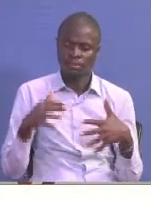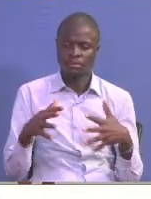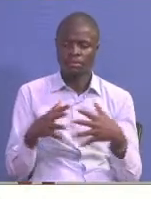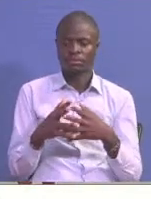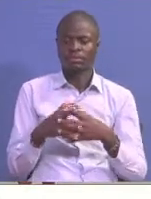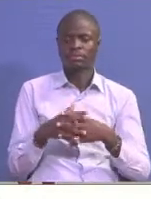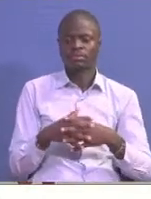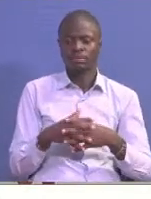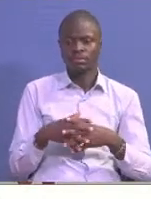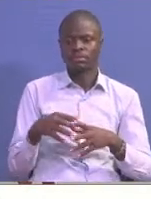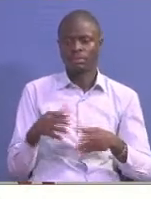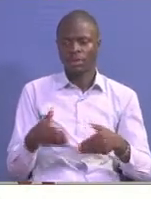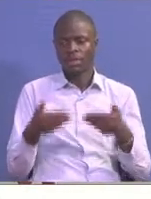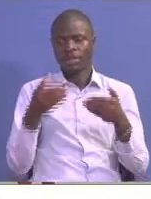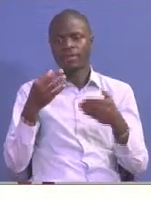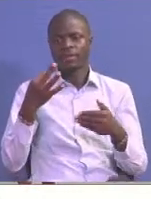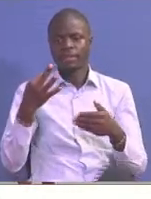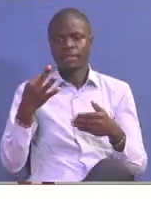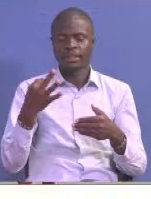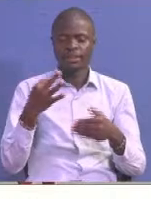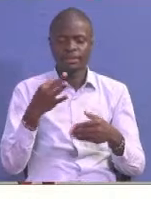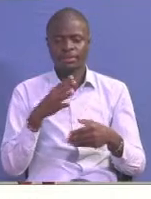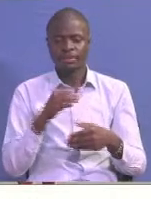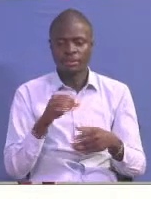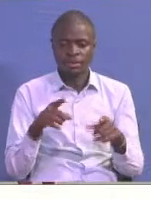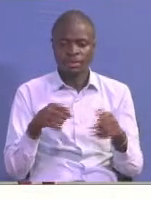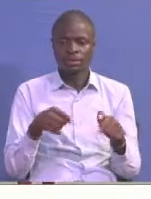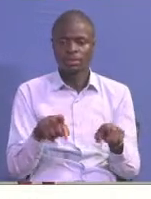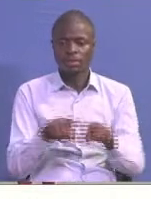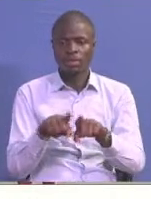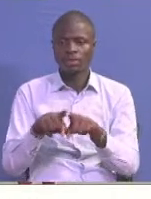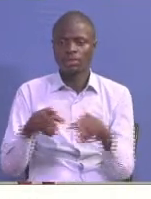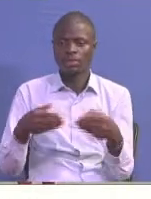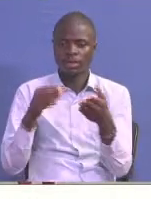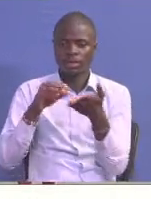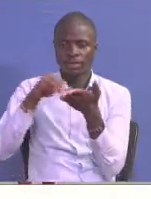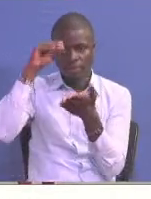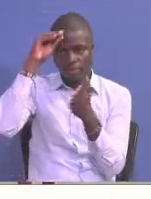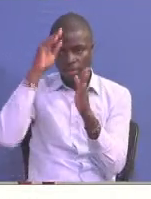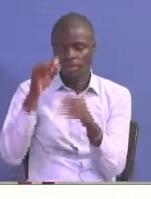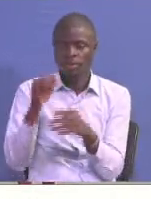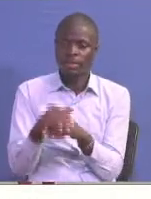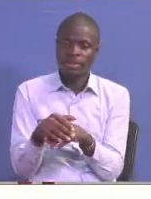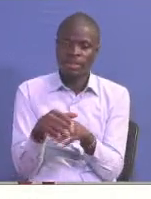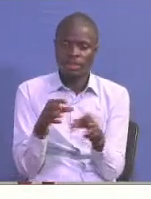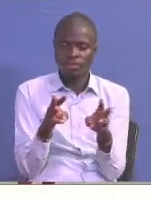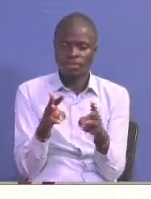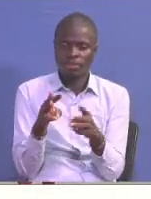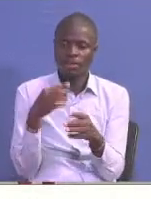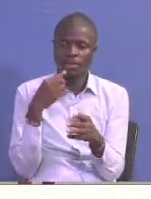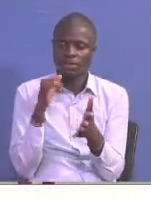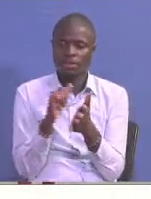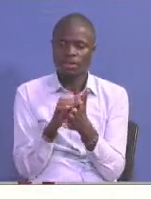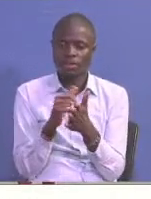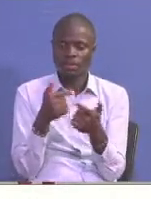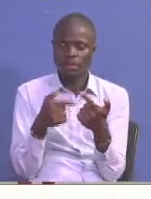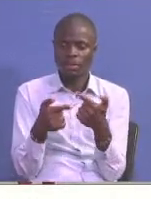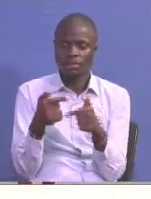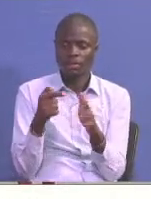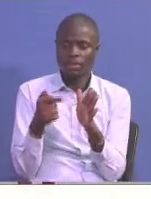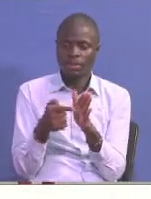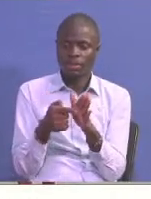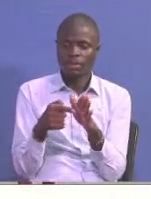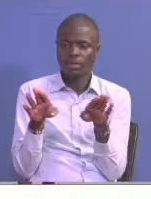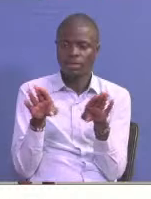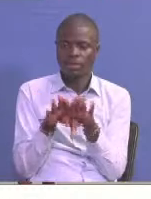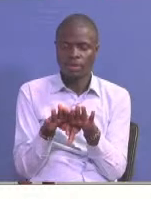3. I'll give those 3, and then I'll also give students a chance so that we can bring the session to a